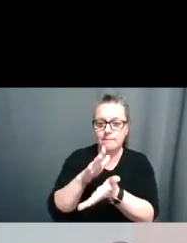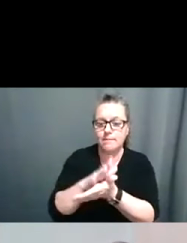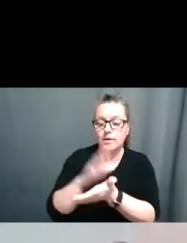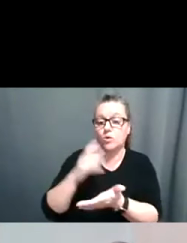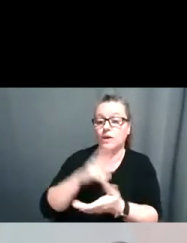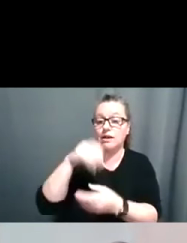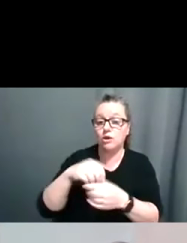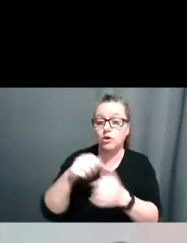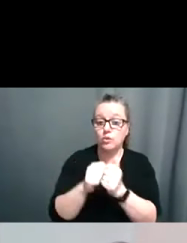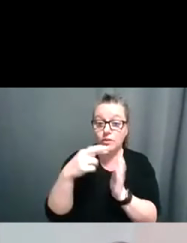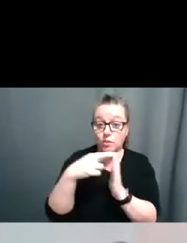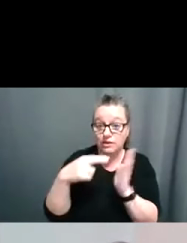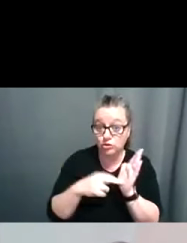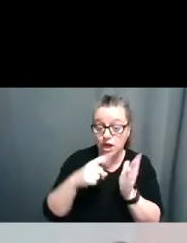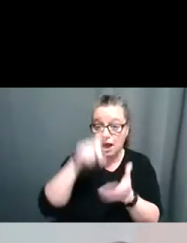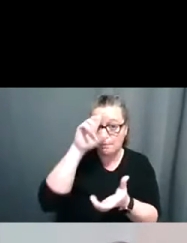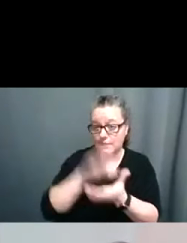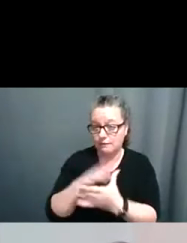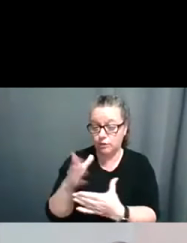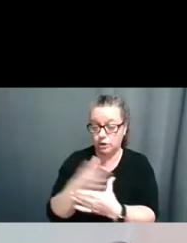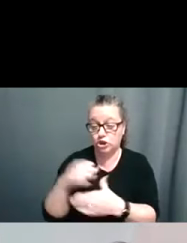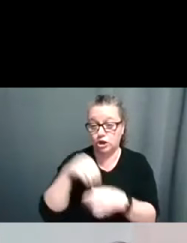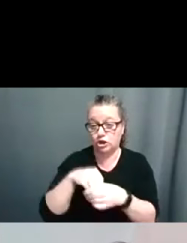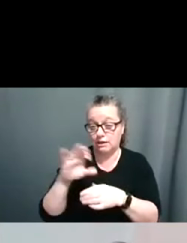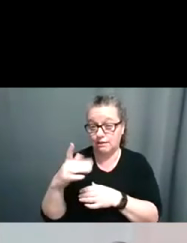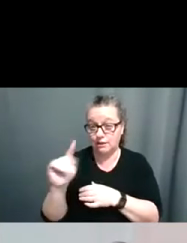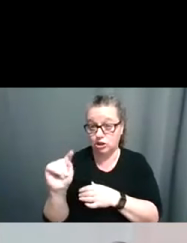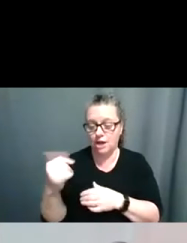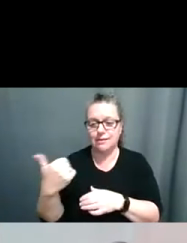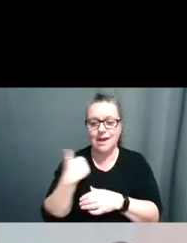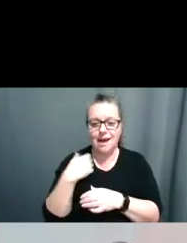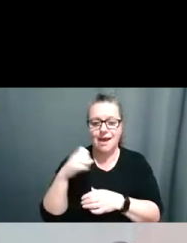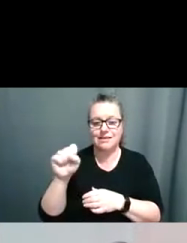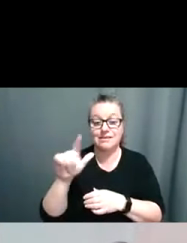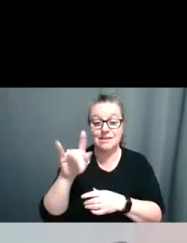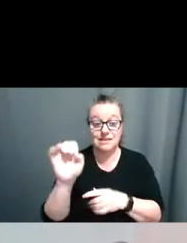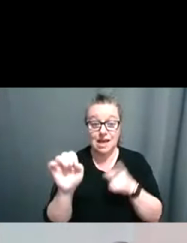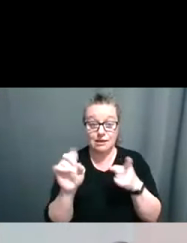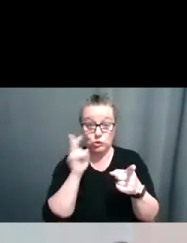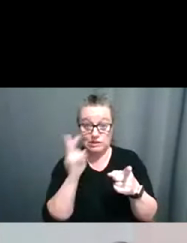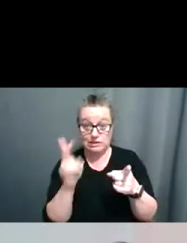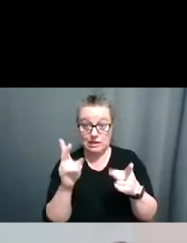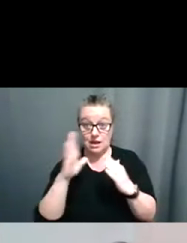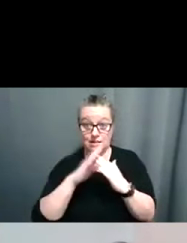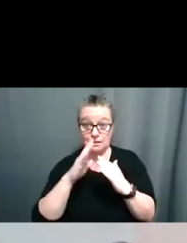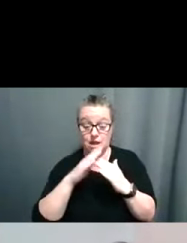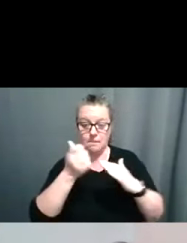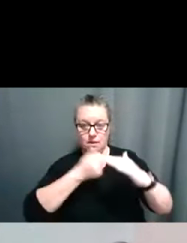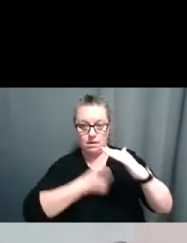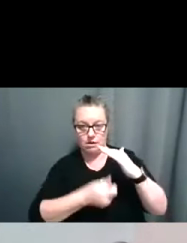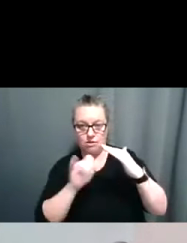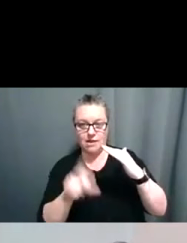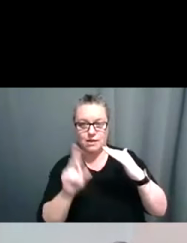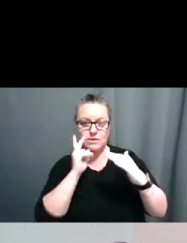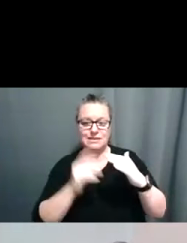with your registration and that I believe was shared in the chat. It has the slide that you see on the screen at the very top, and below that, you'll see